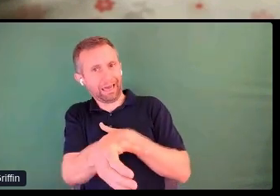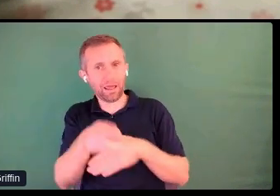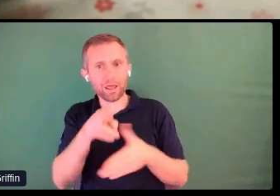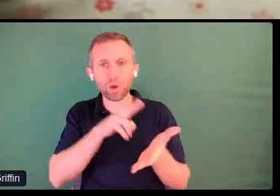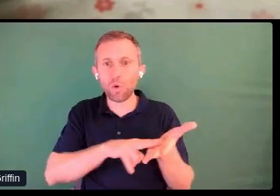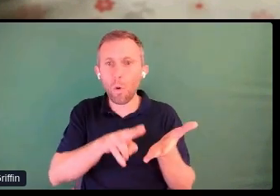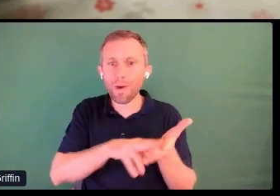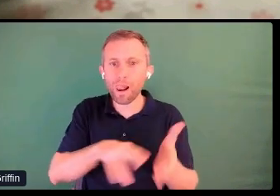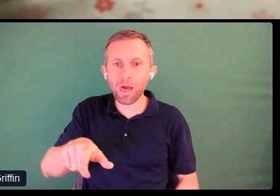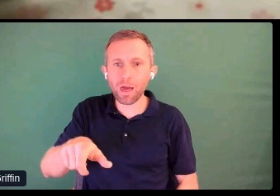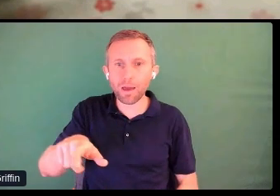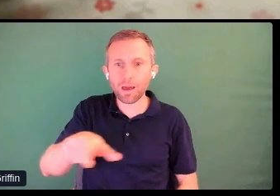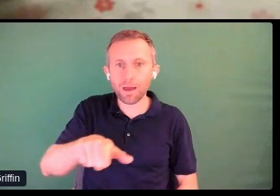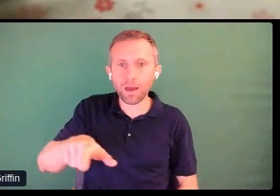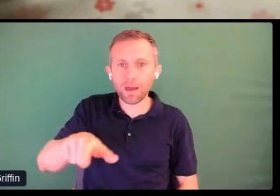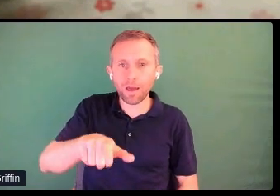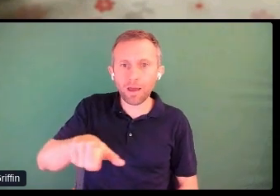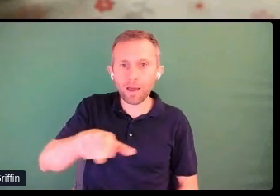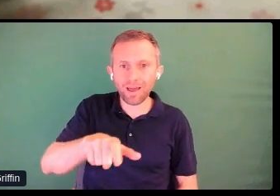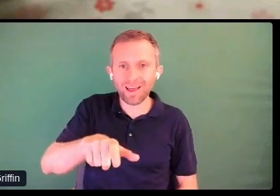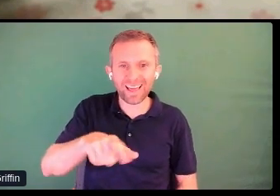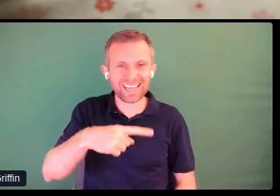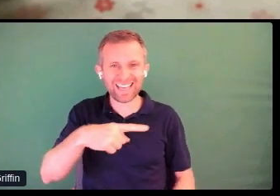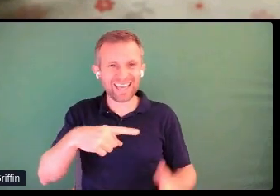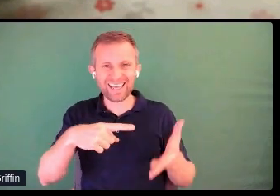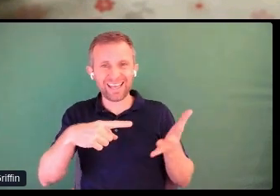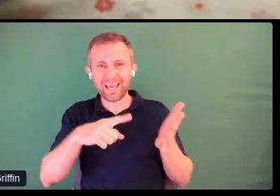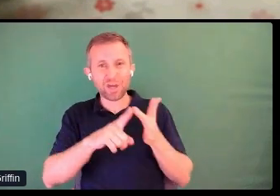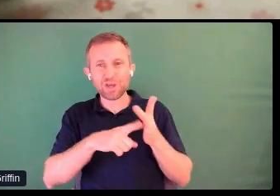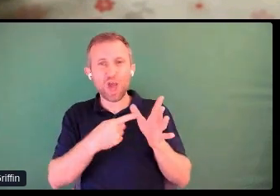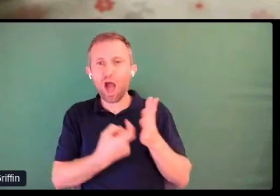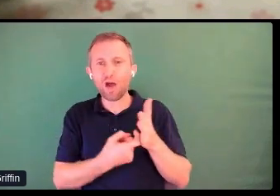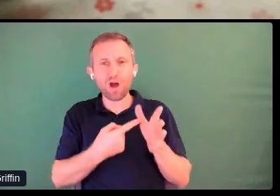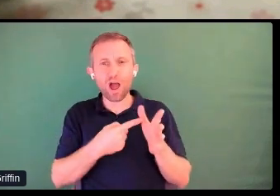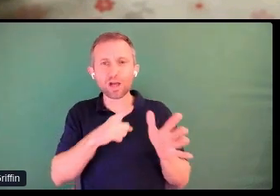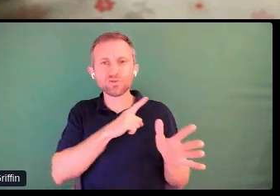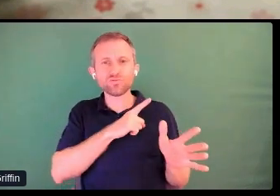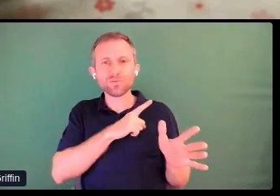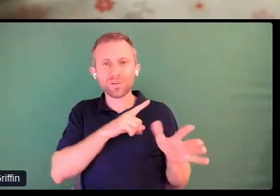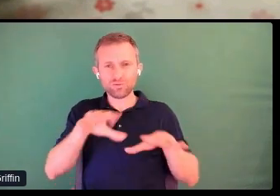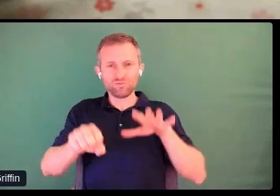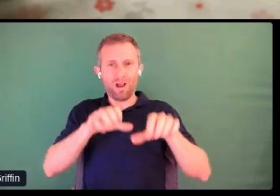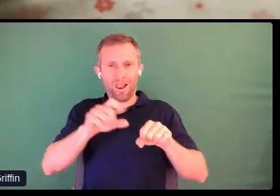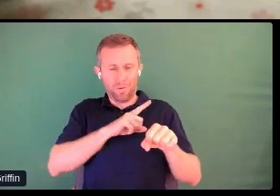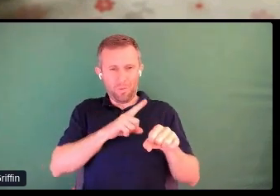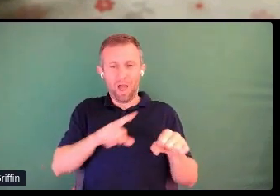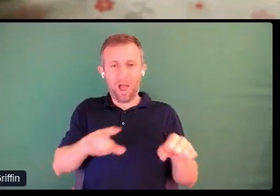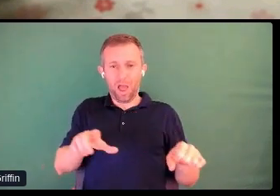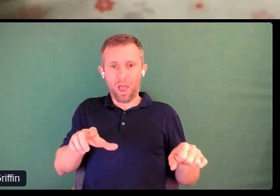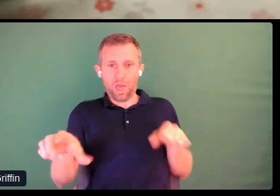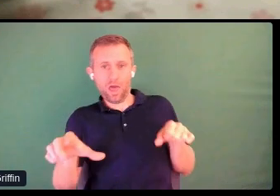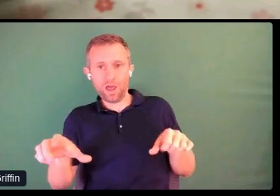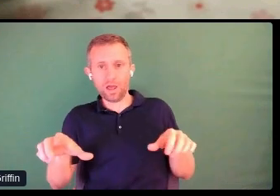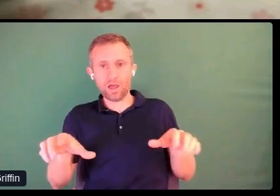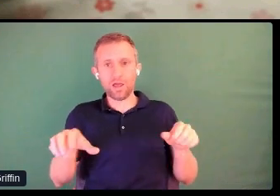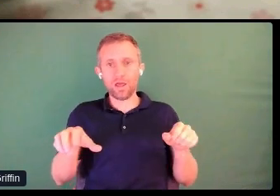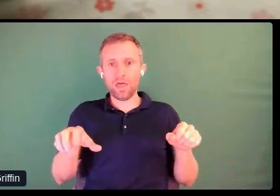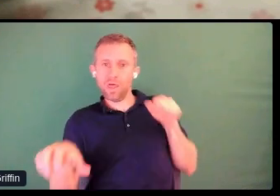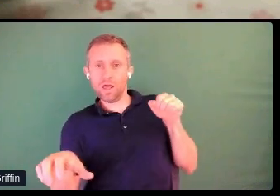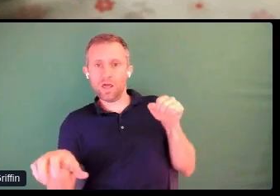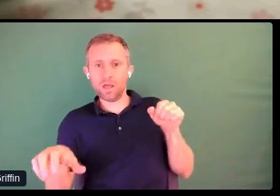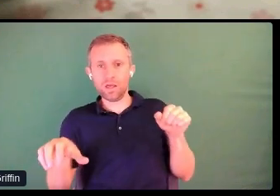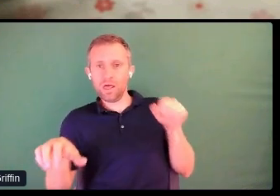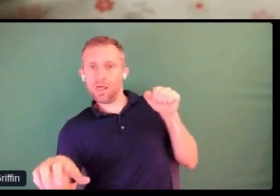muscle tension and involuntary movements, it's very hard for her to use a computer mouse. Her fingers continuously slide off the